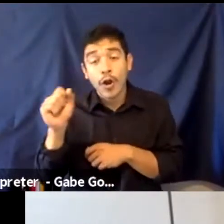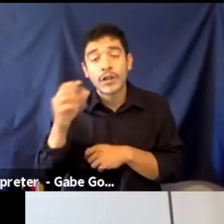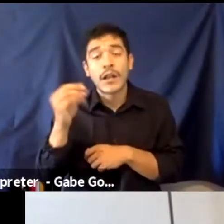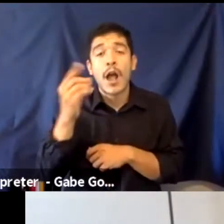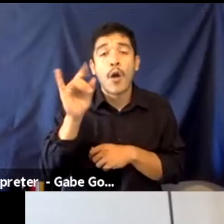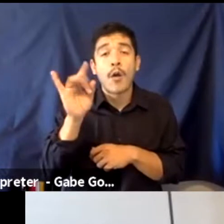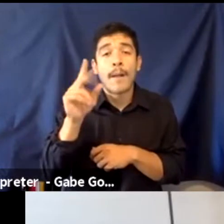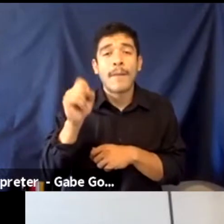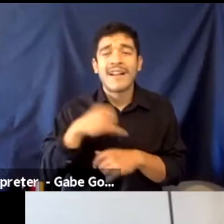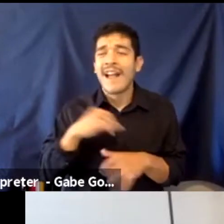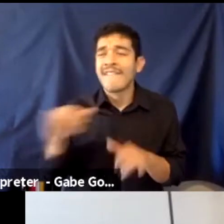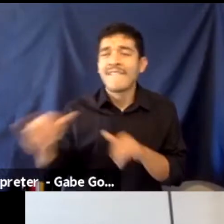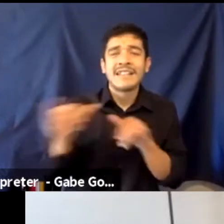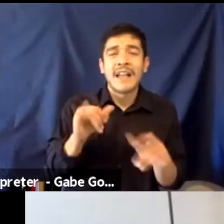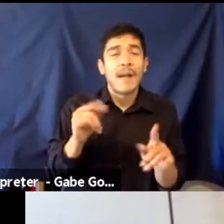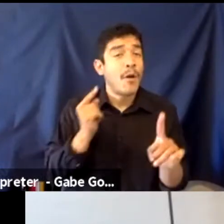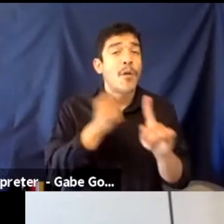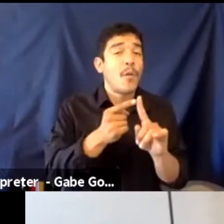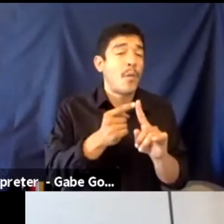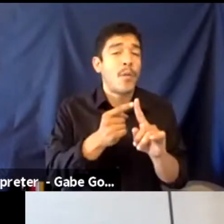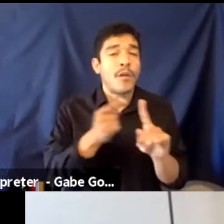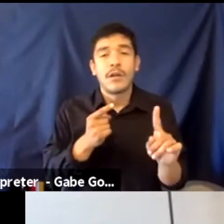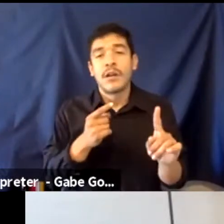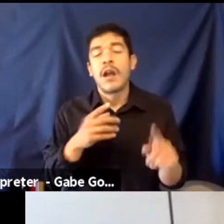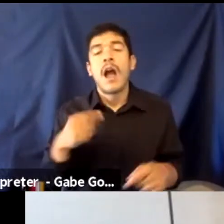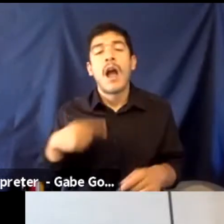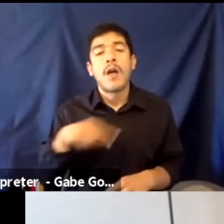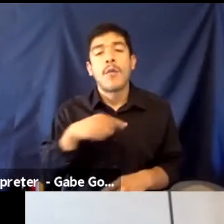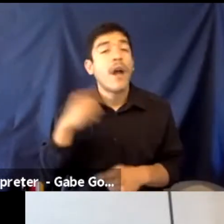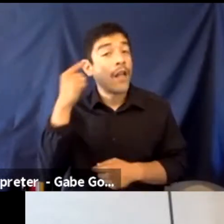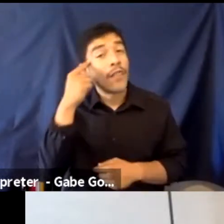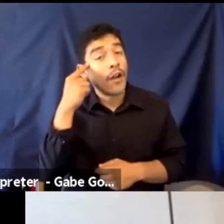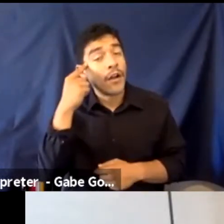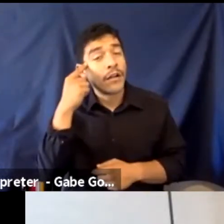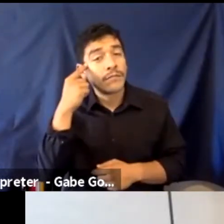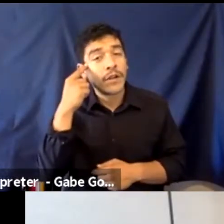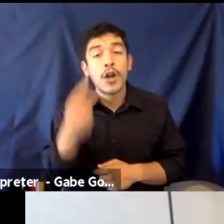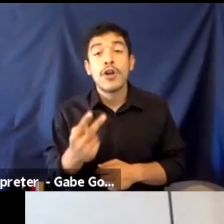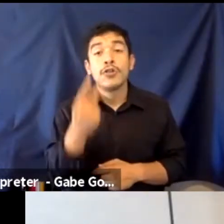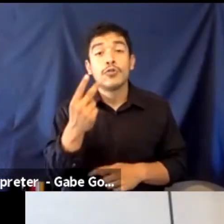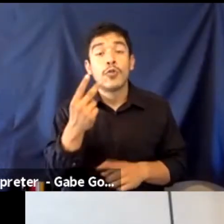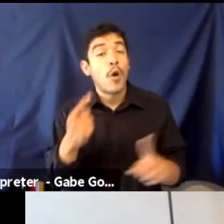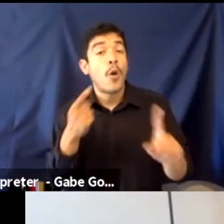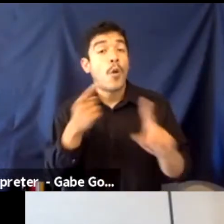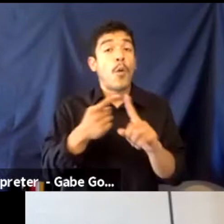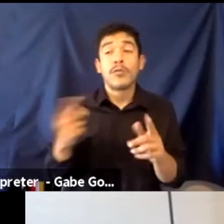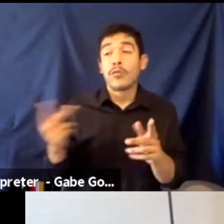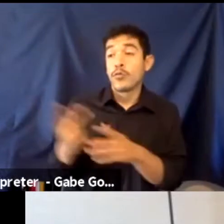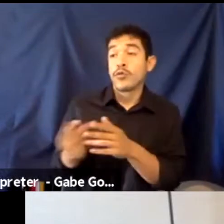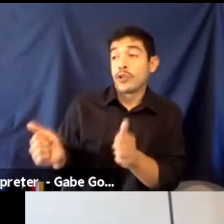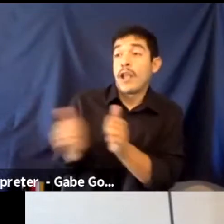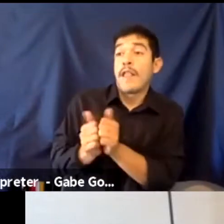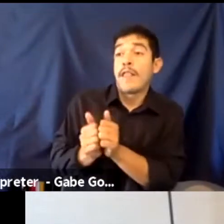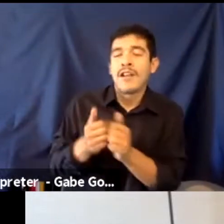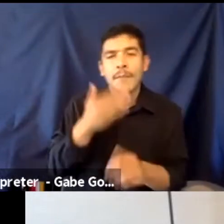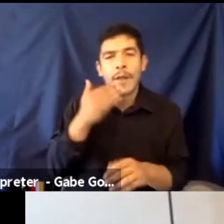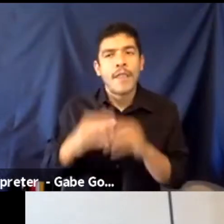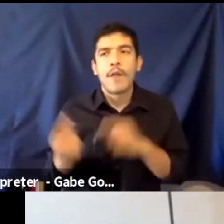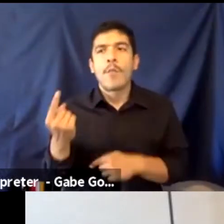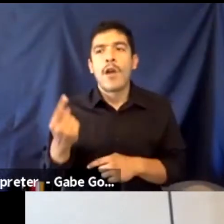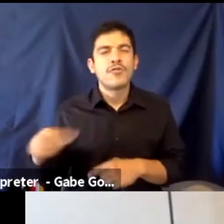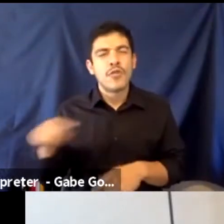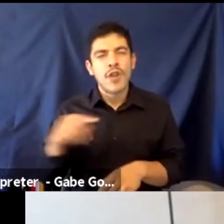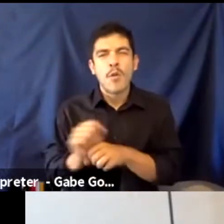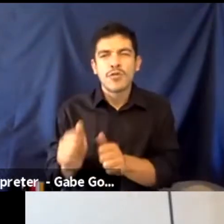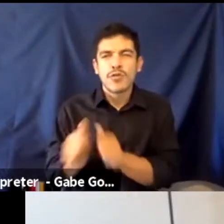same mission at heart. And we thought, two missions at heart are better than one. So let's come together and create something that's